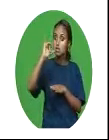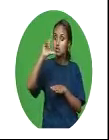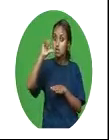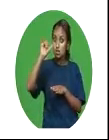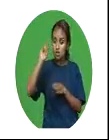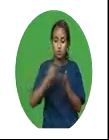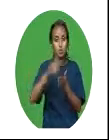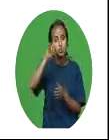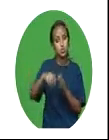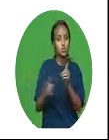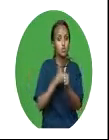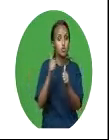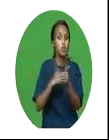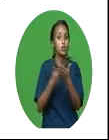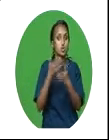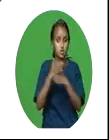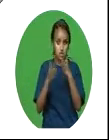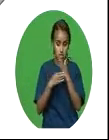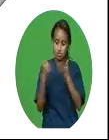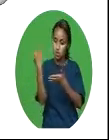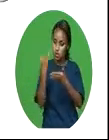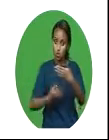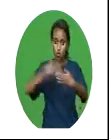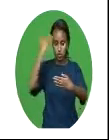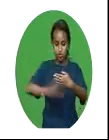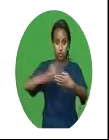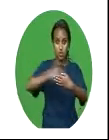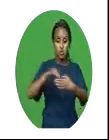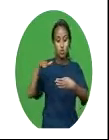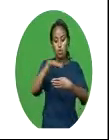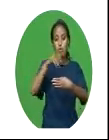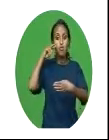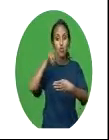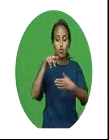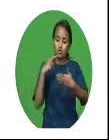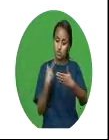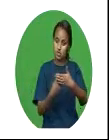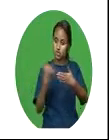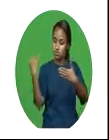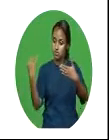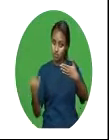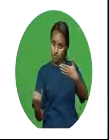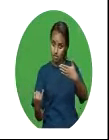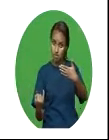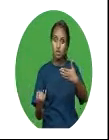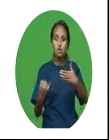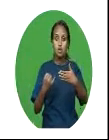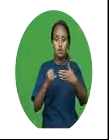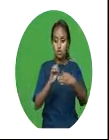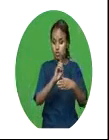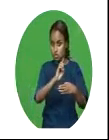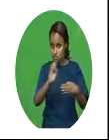the following steps. Draw the front and top views of the oblique cylinder. Also, draw the